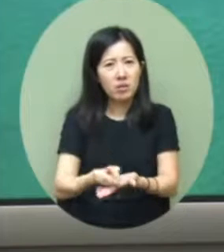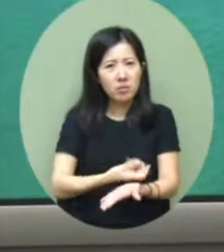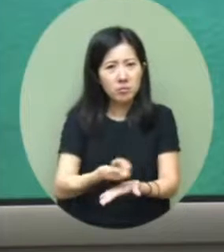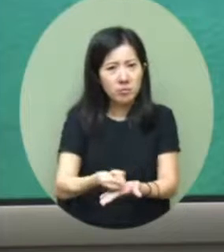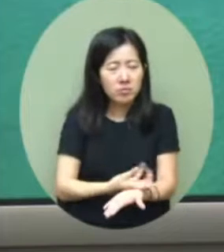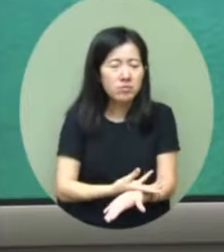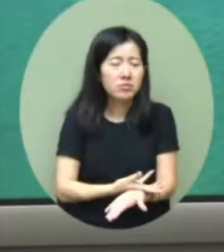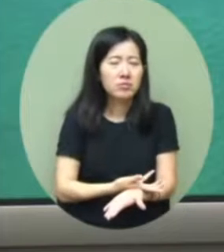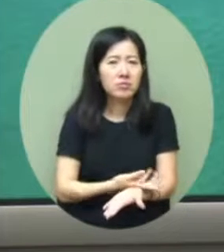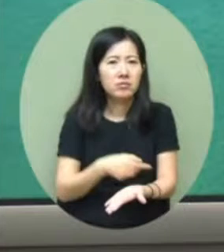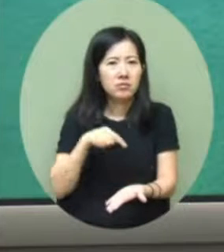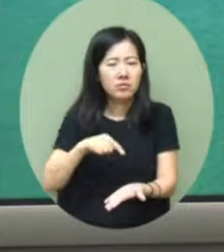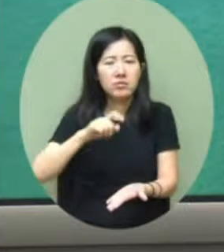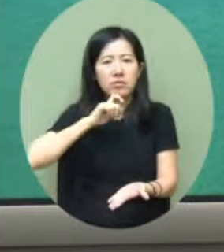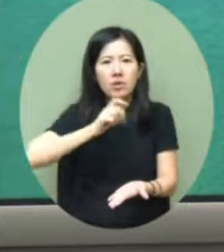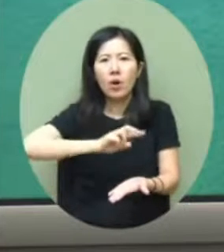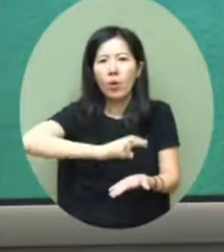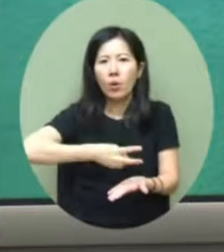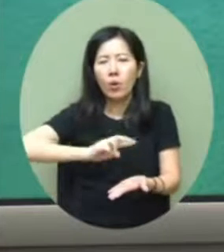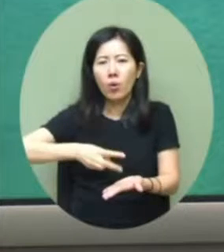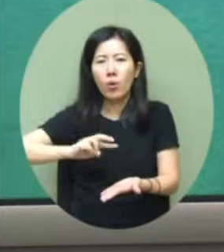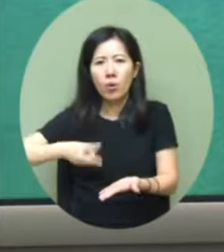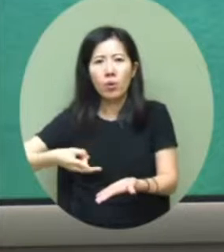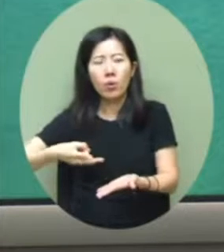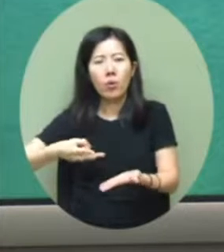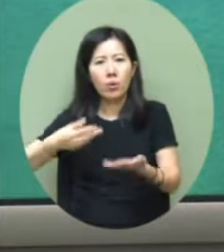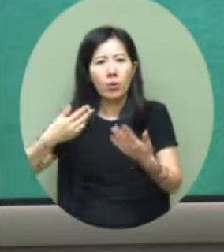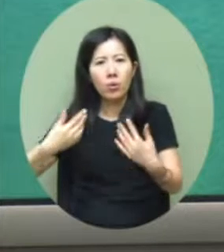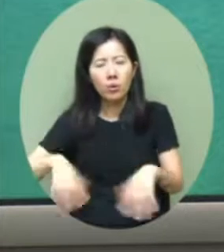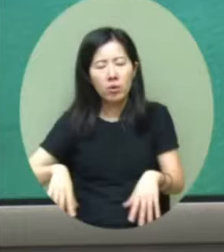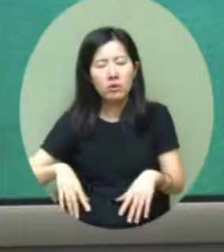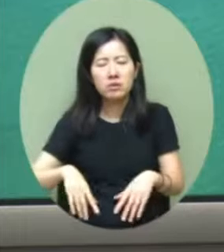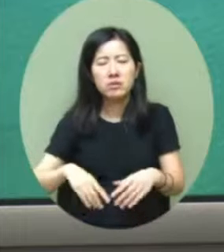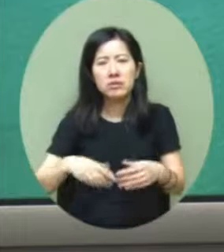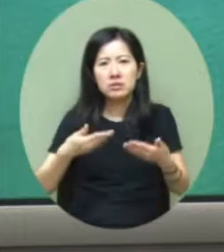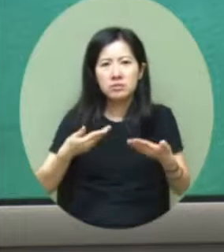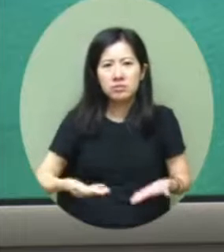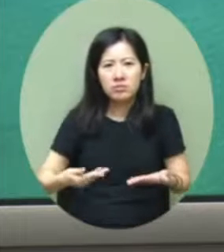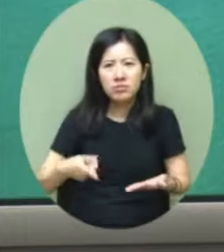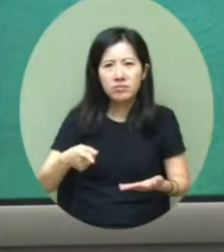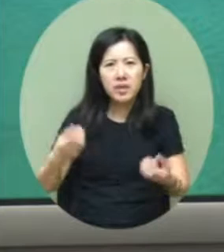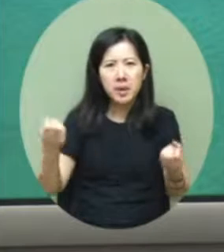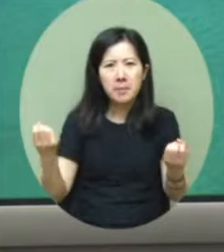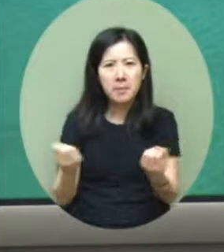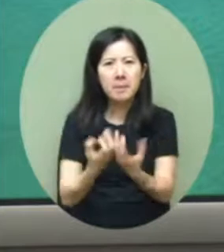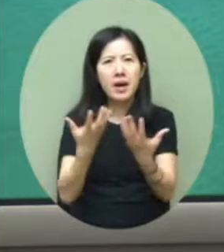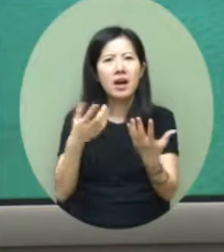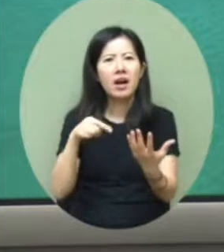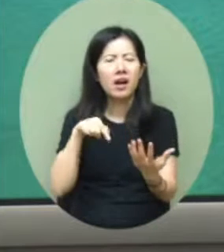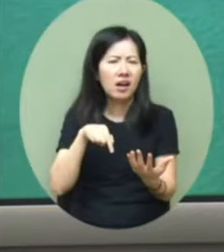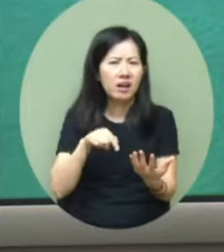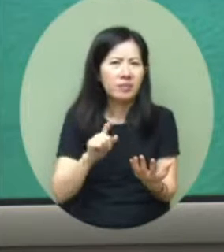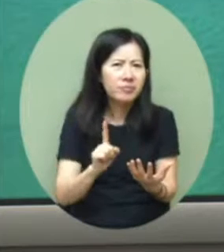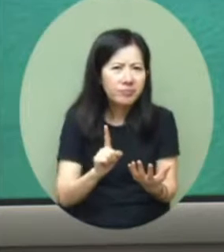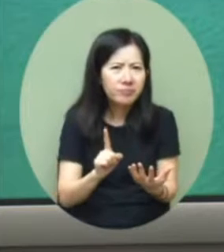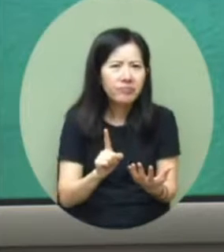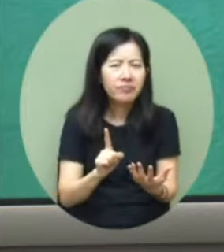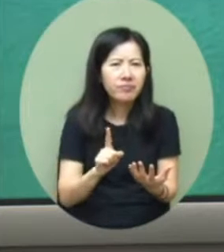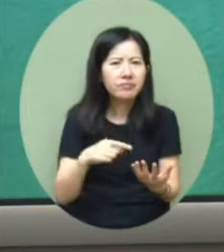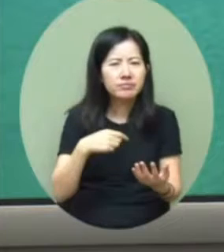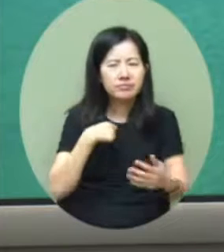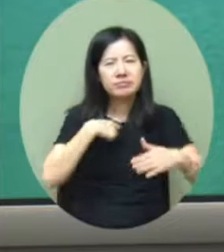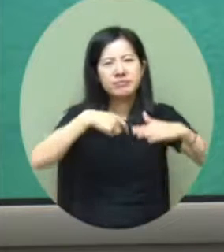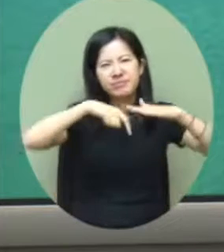People work in enclosed areas. I am aware that there is an updated guideline in place